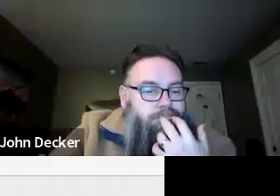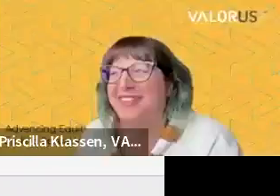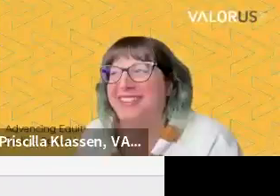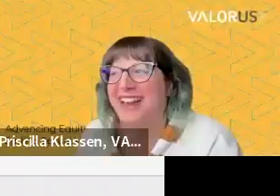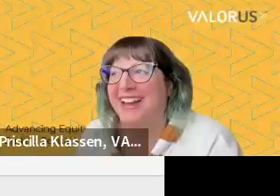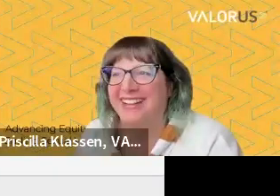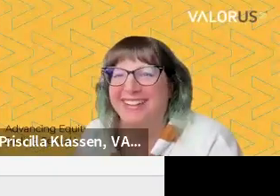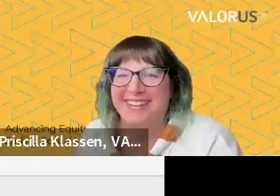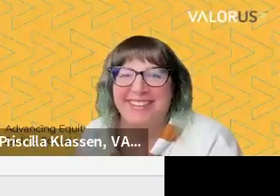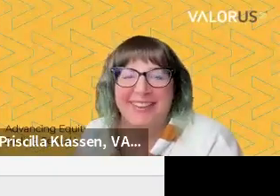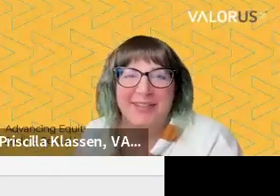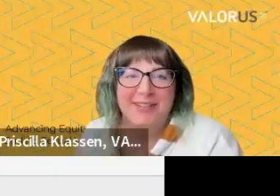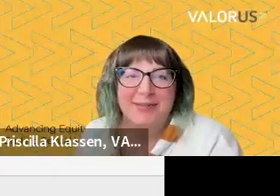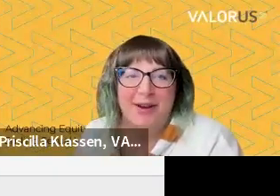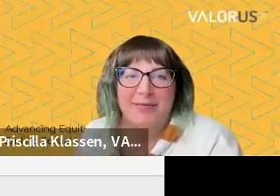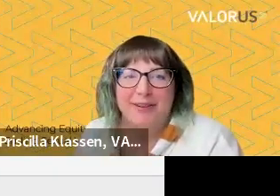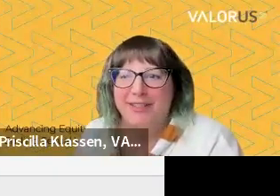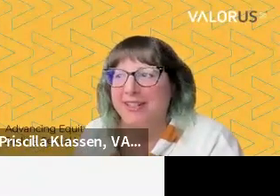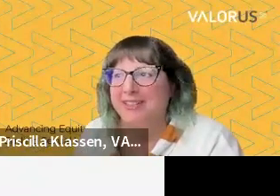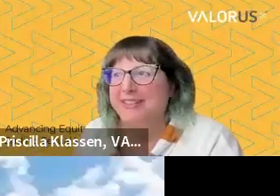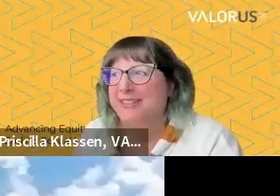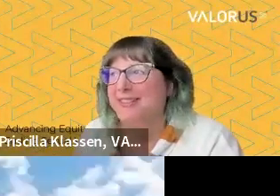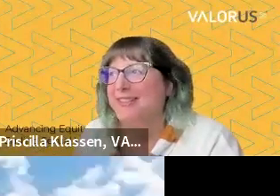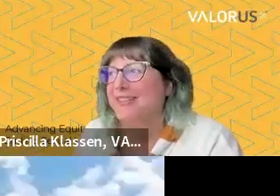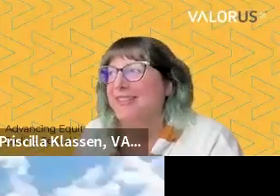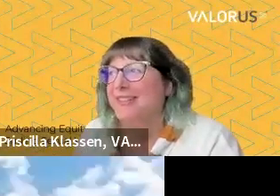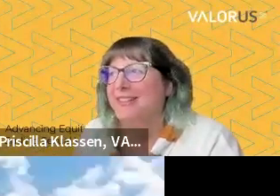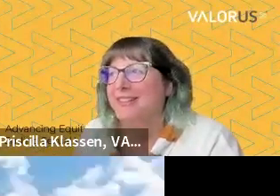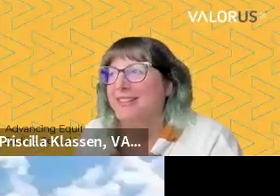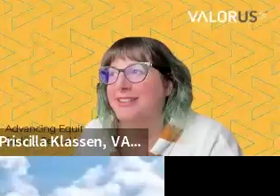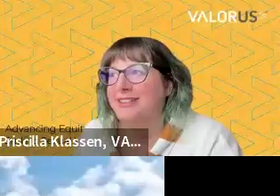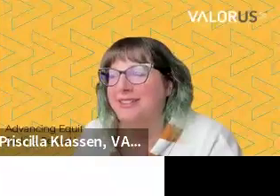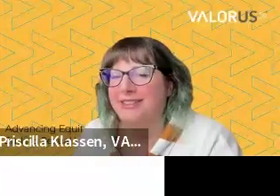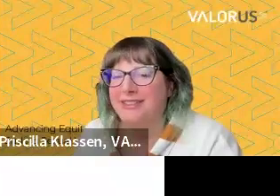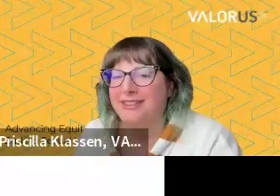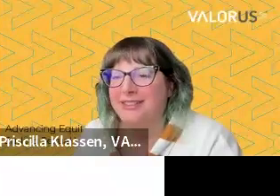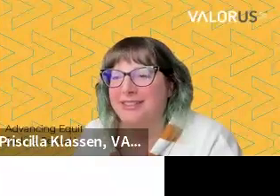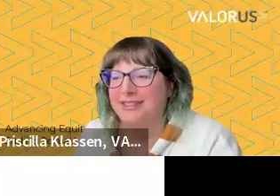Hang on one sec. Let me just swap it over here.